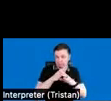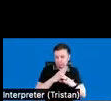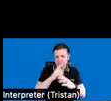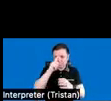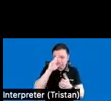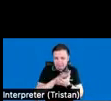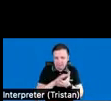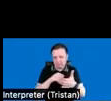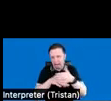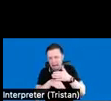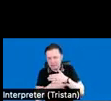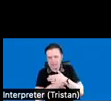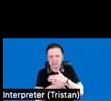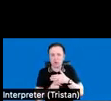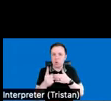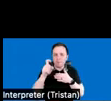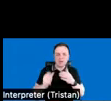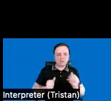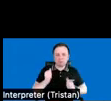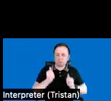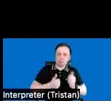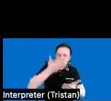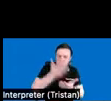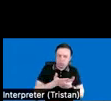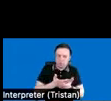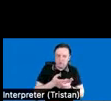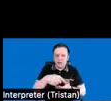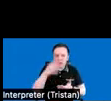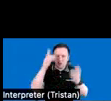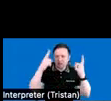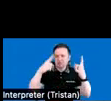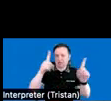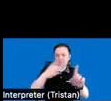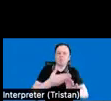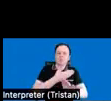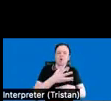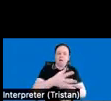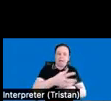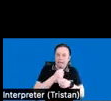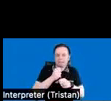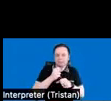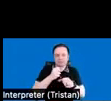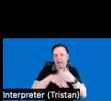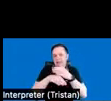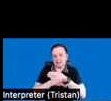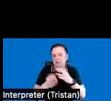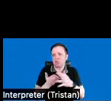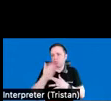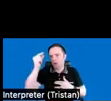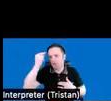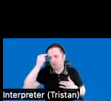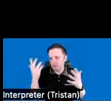must demonstrate an ability that it will be successful before getting access through government. These participants